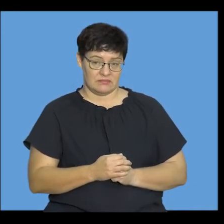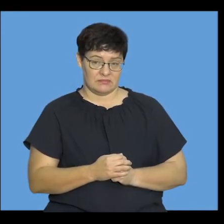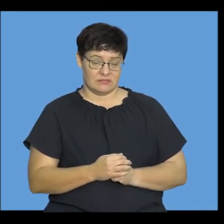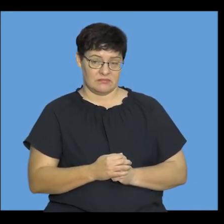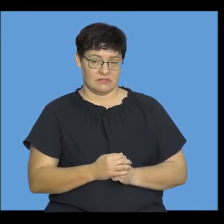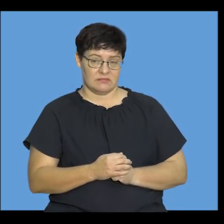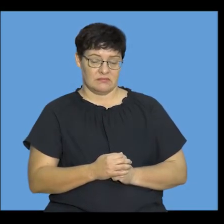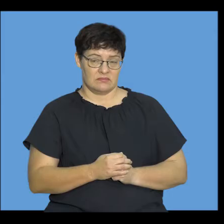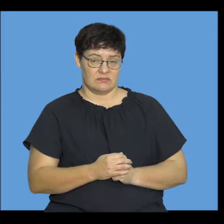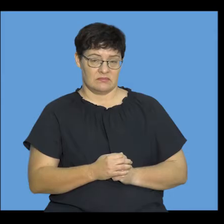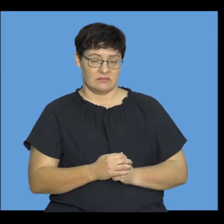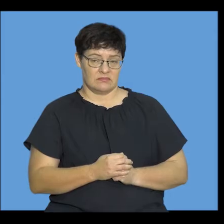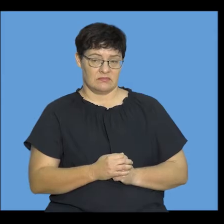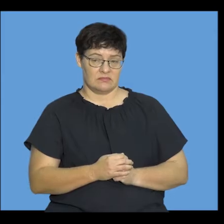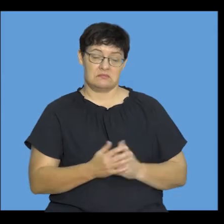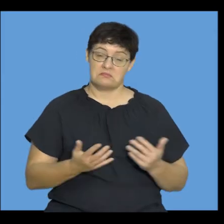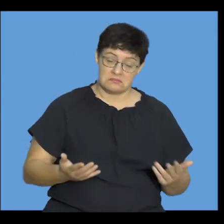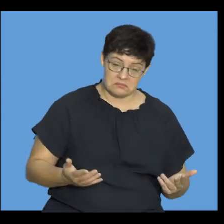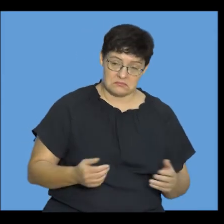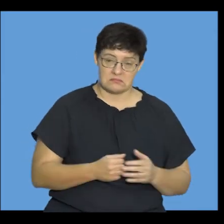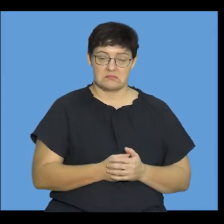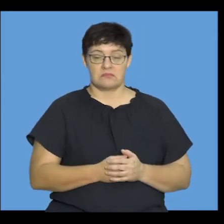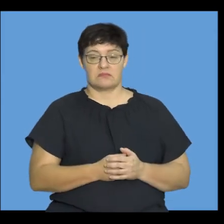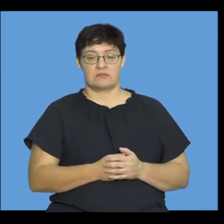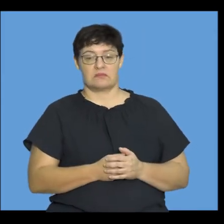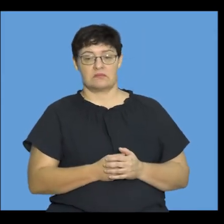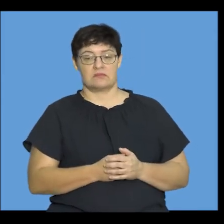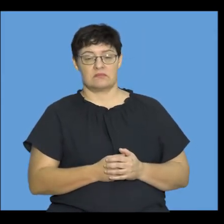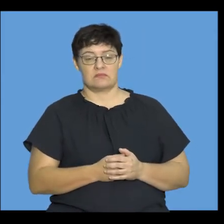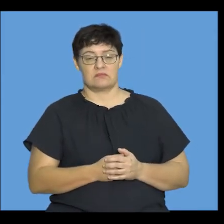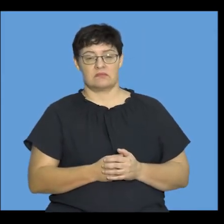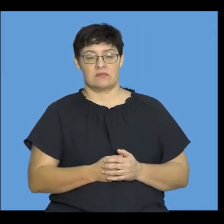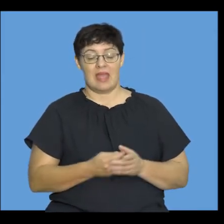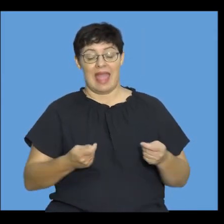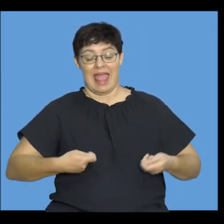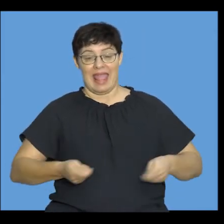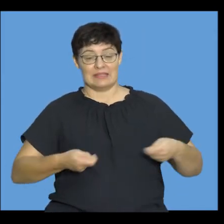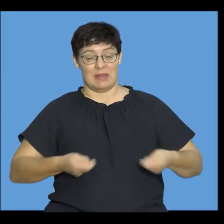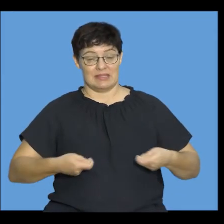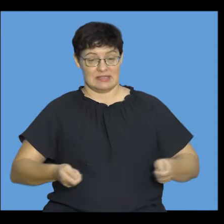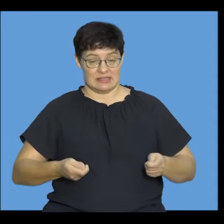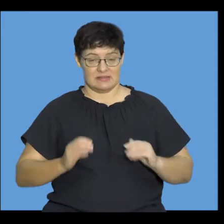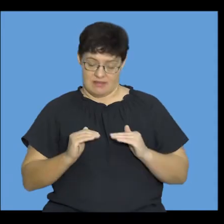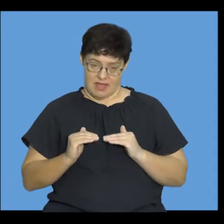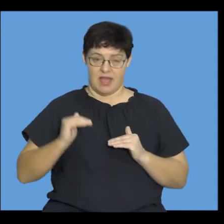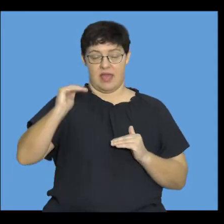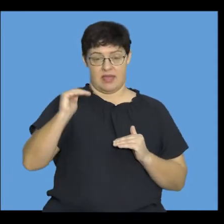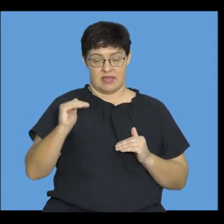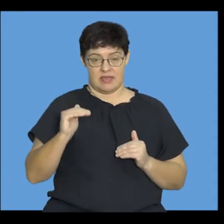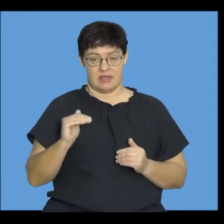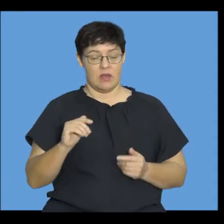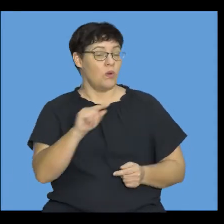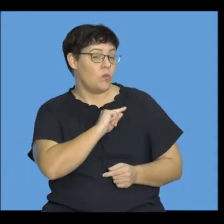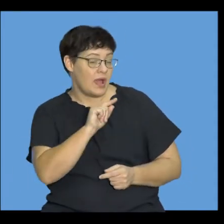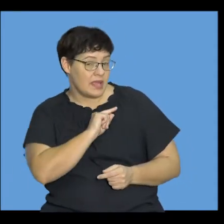1, let's look at this here. Obviously, there's an increase in